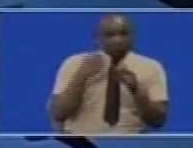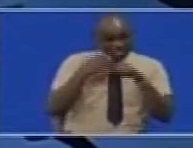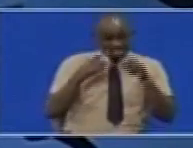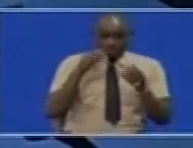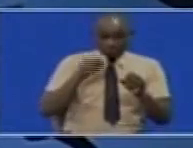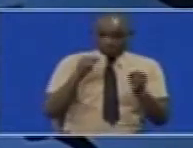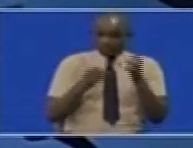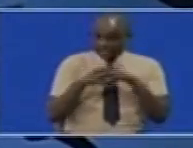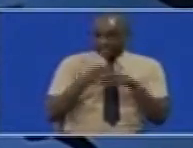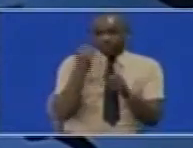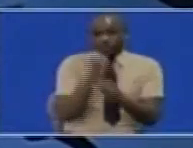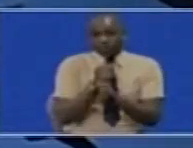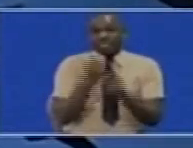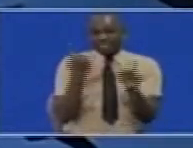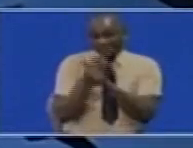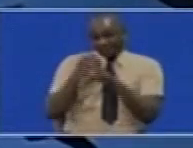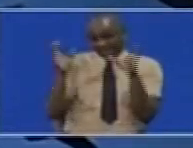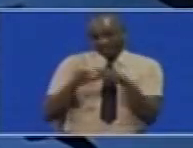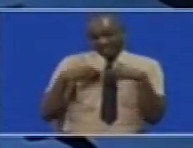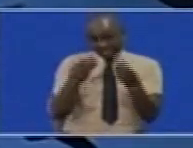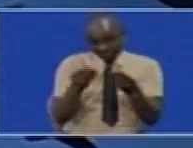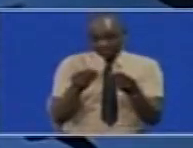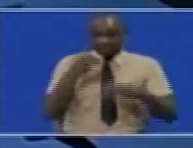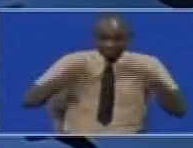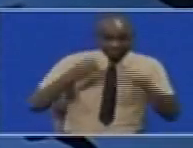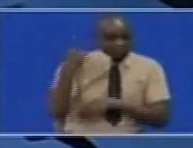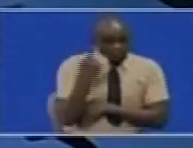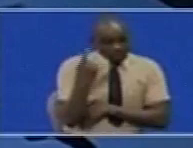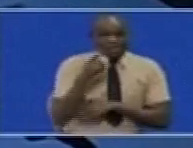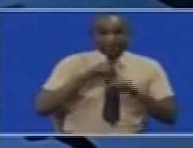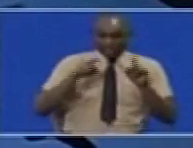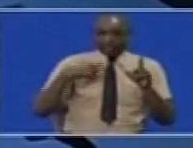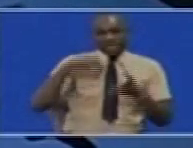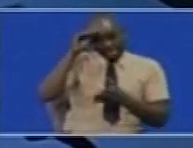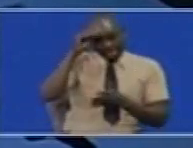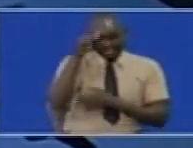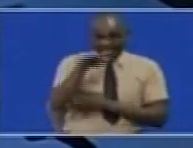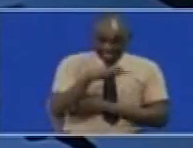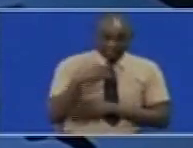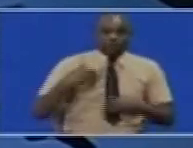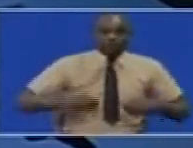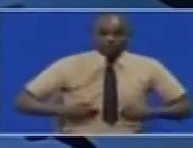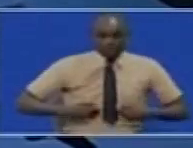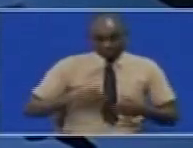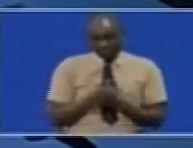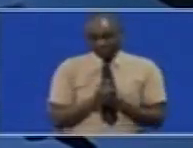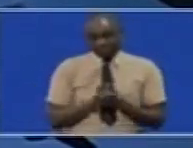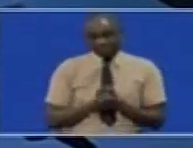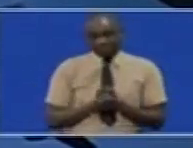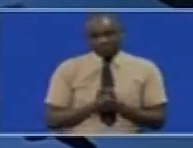The move by both companies will not only provide entertainment, but also a learning platform for young Kenyans.